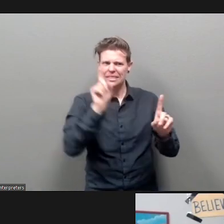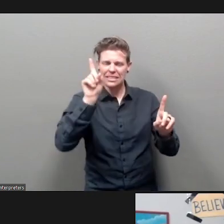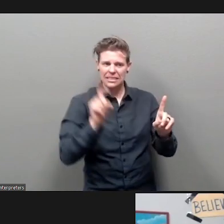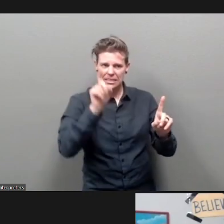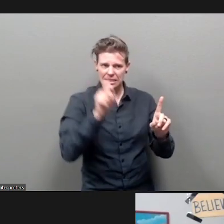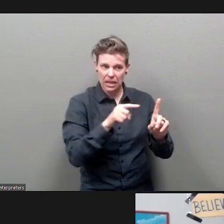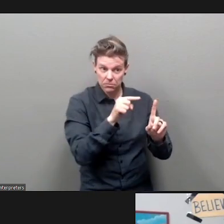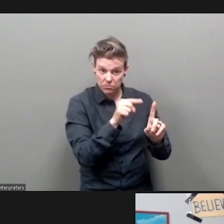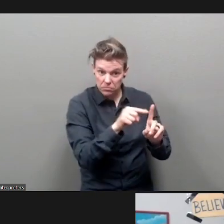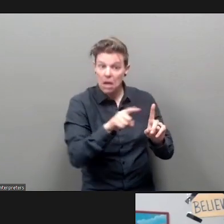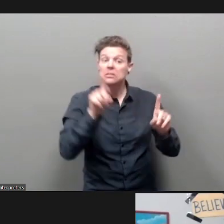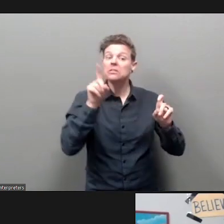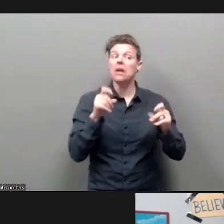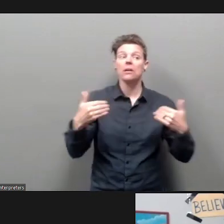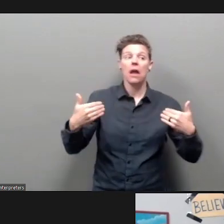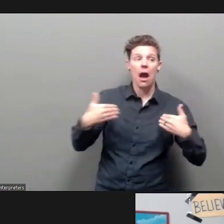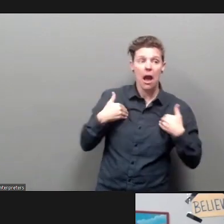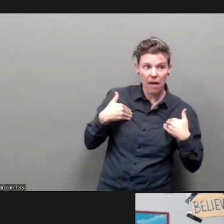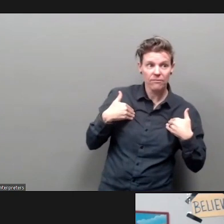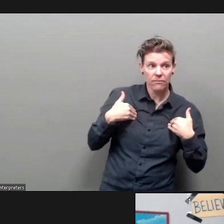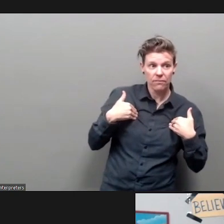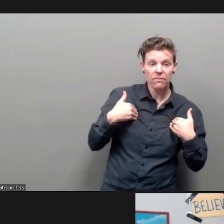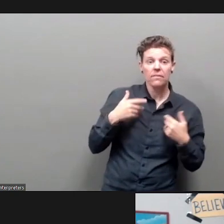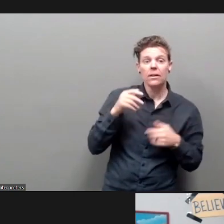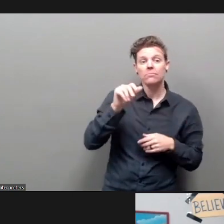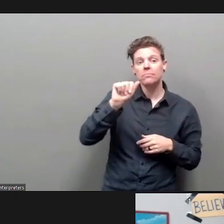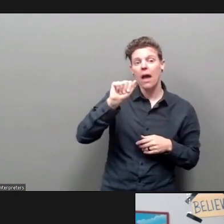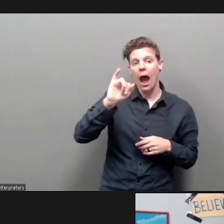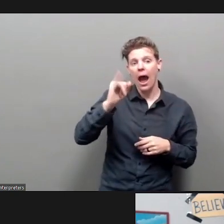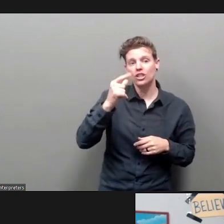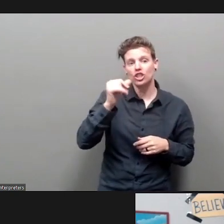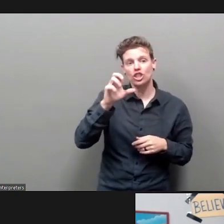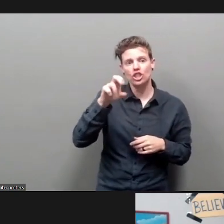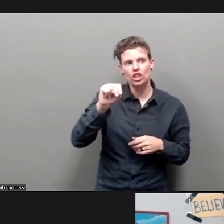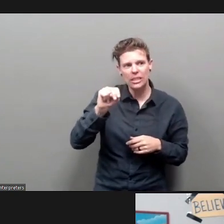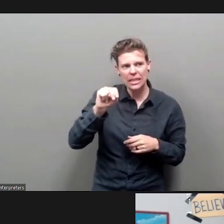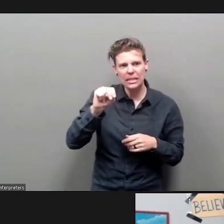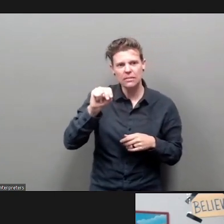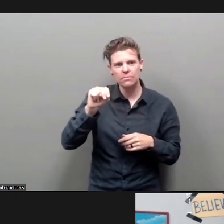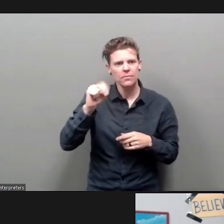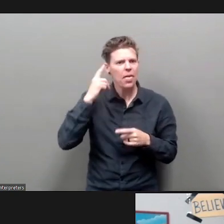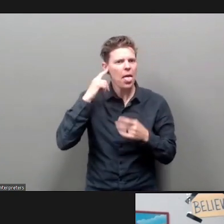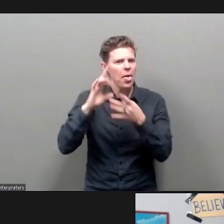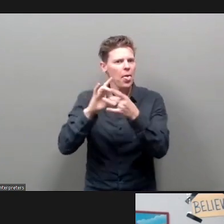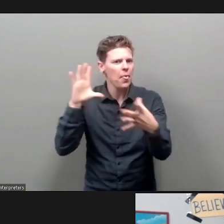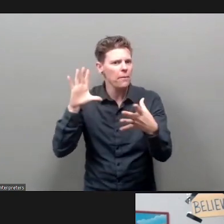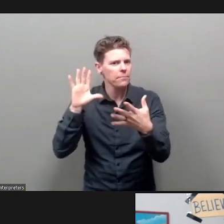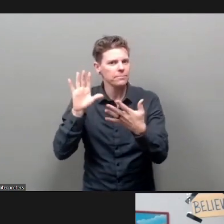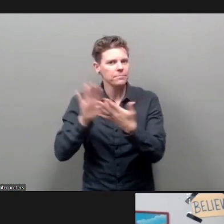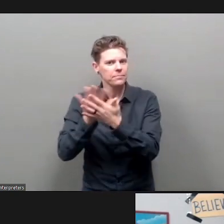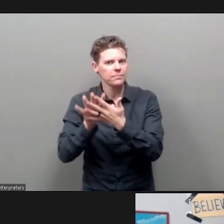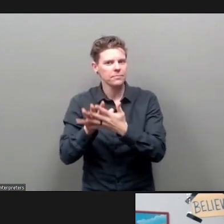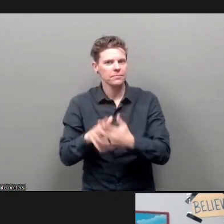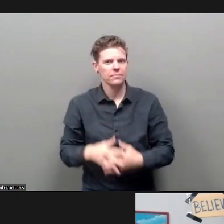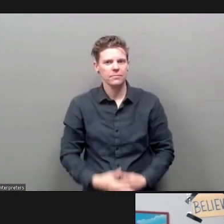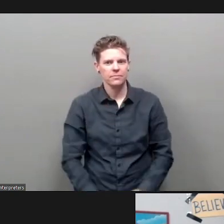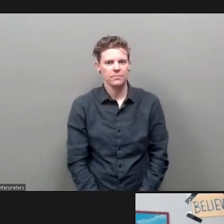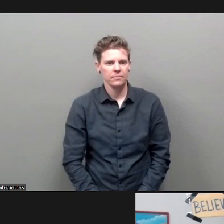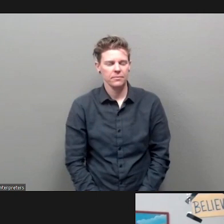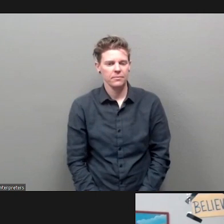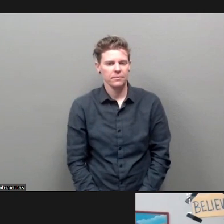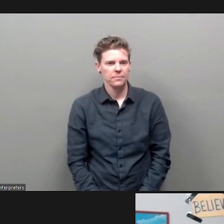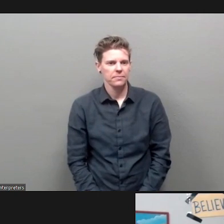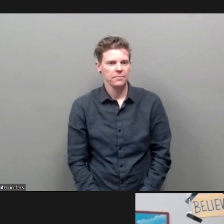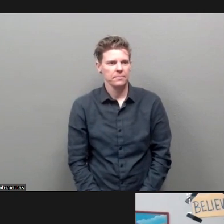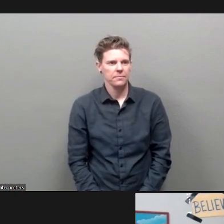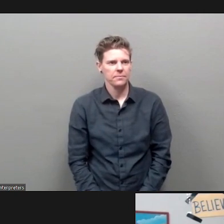test, Oh, no. I think he